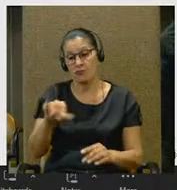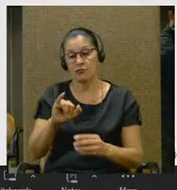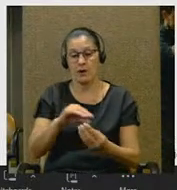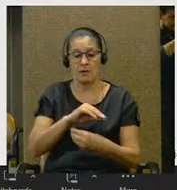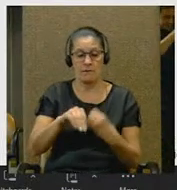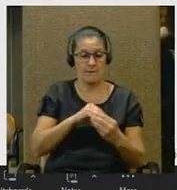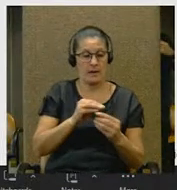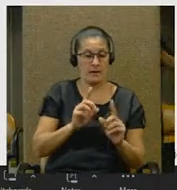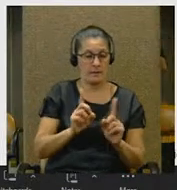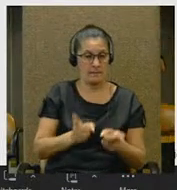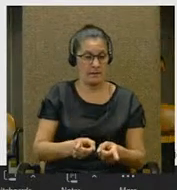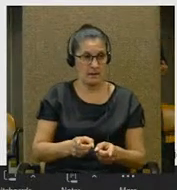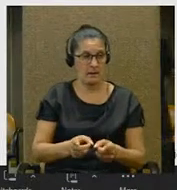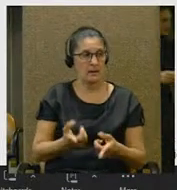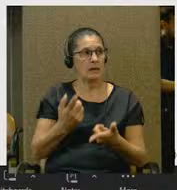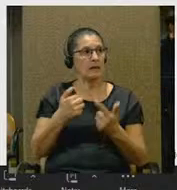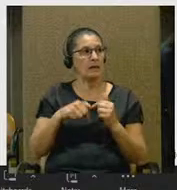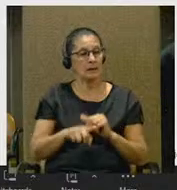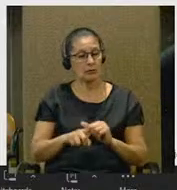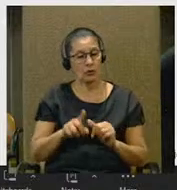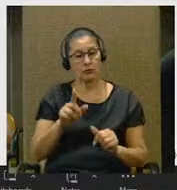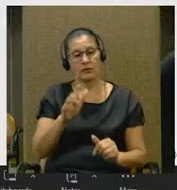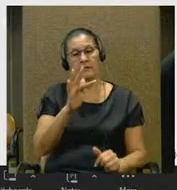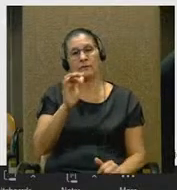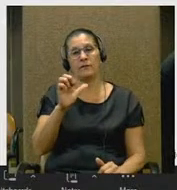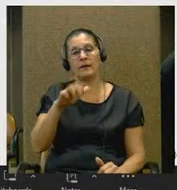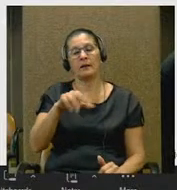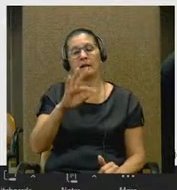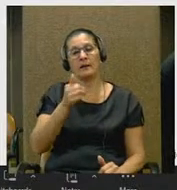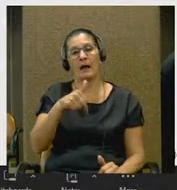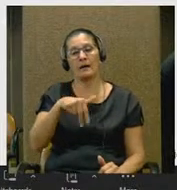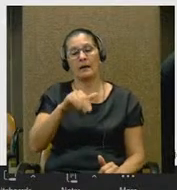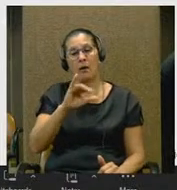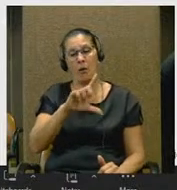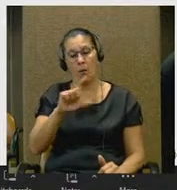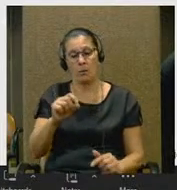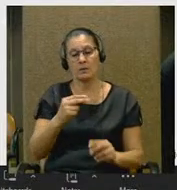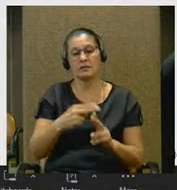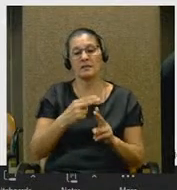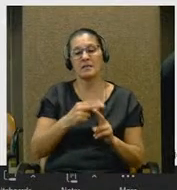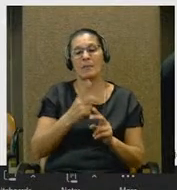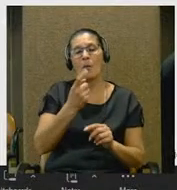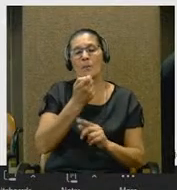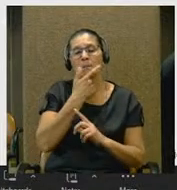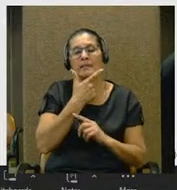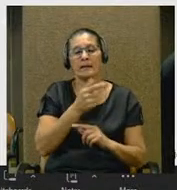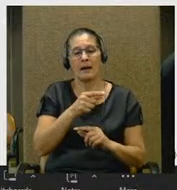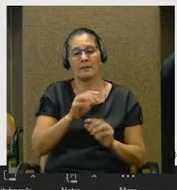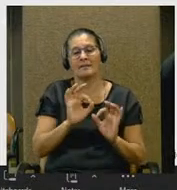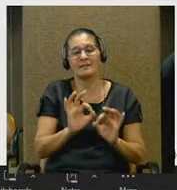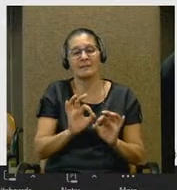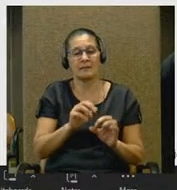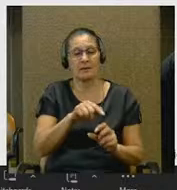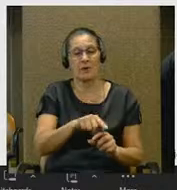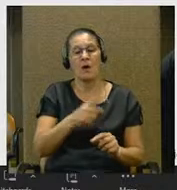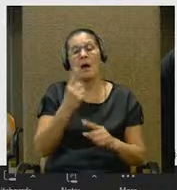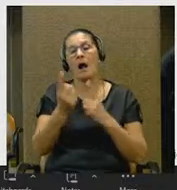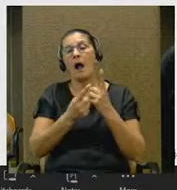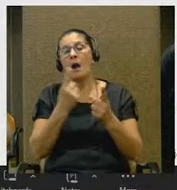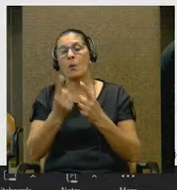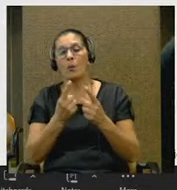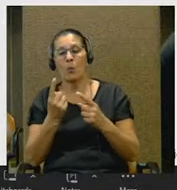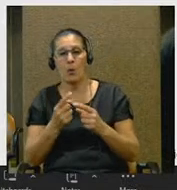So fentanyl is an example of what we would call a synthetic opioid. Now, some opioids are derived from the poppy plant, for example,